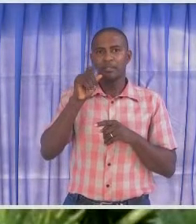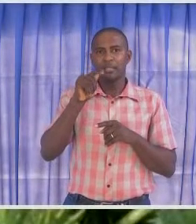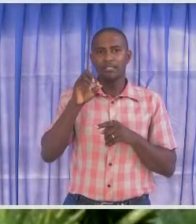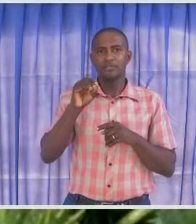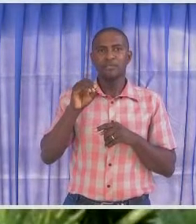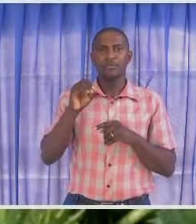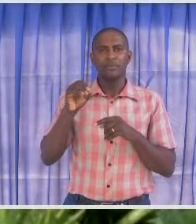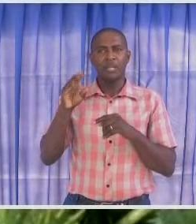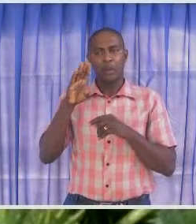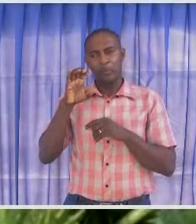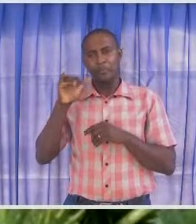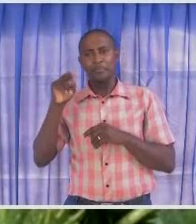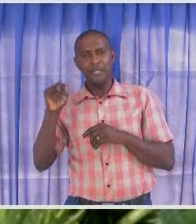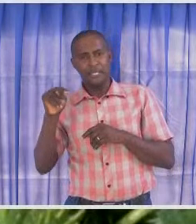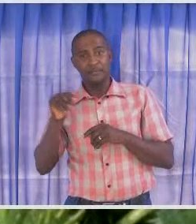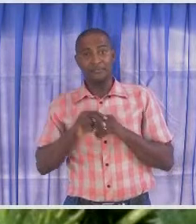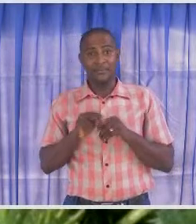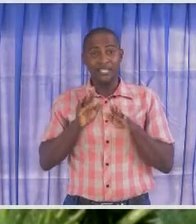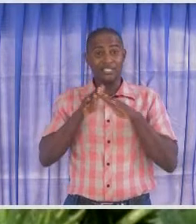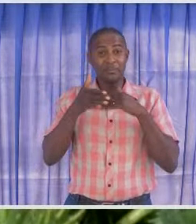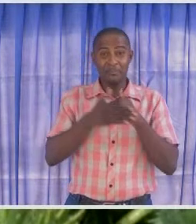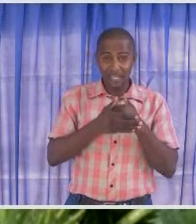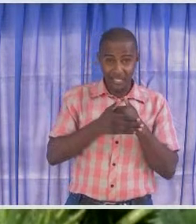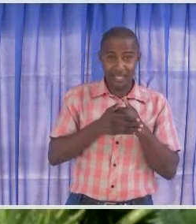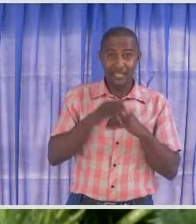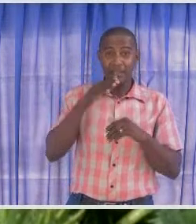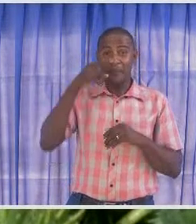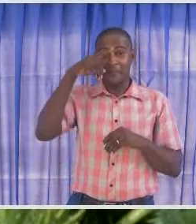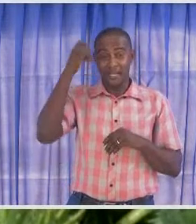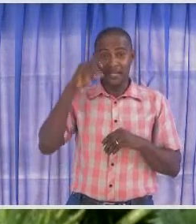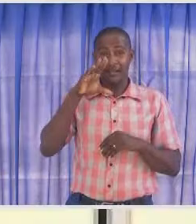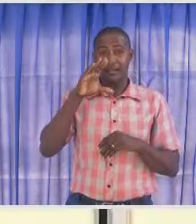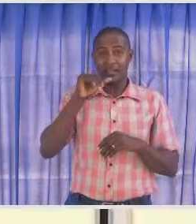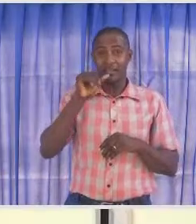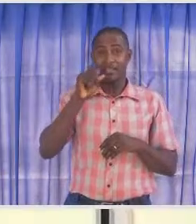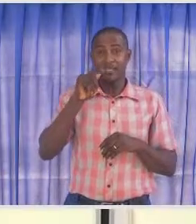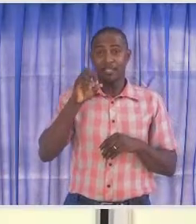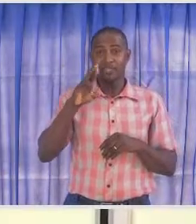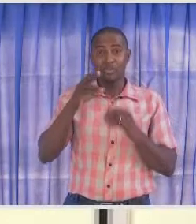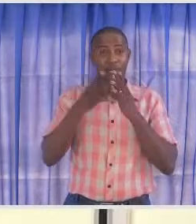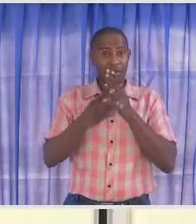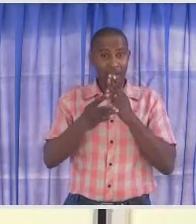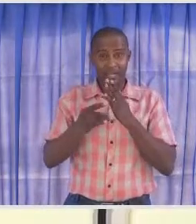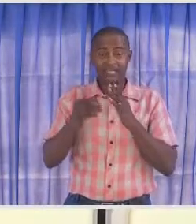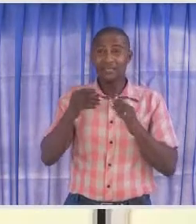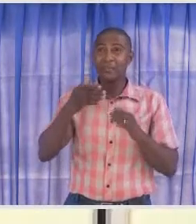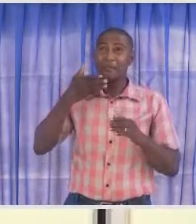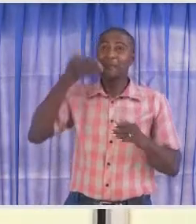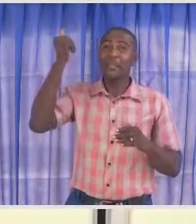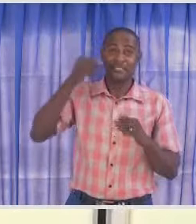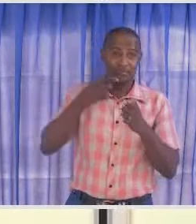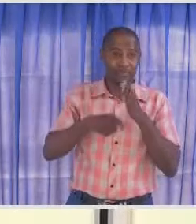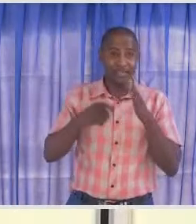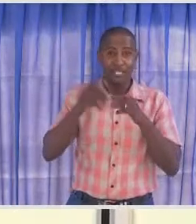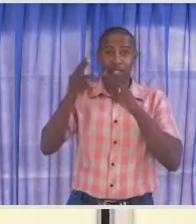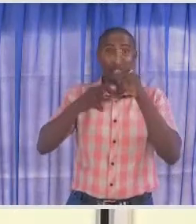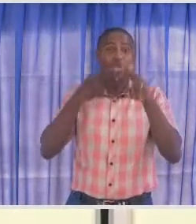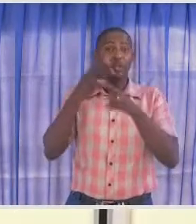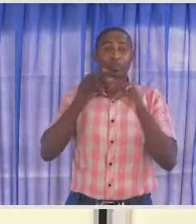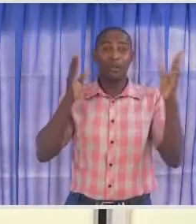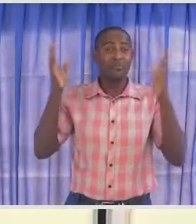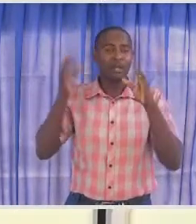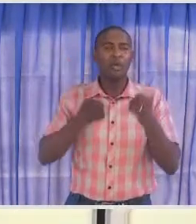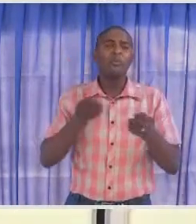black castor oil, fetches the highest price on the global market. How many of you who now sit